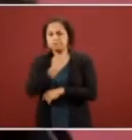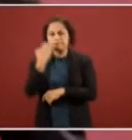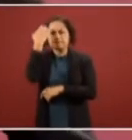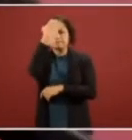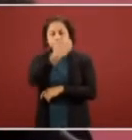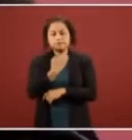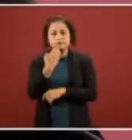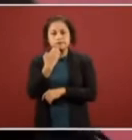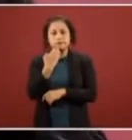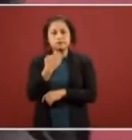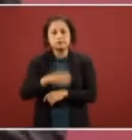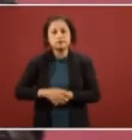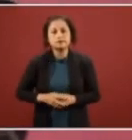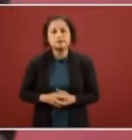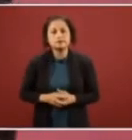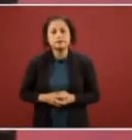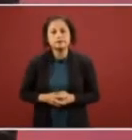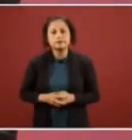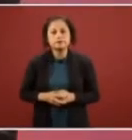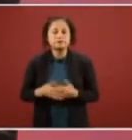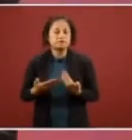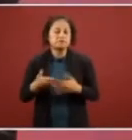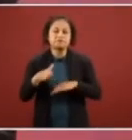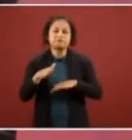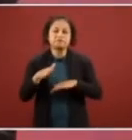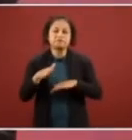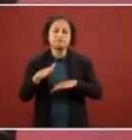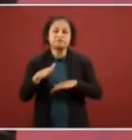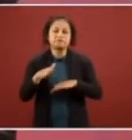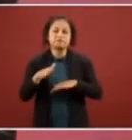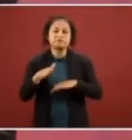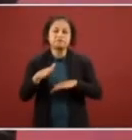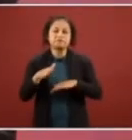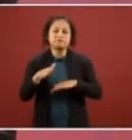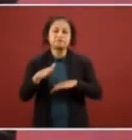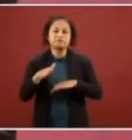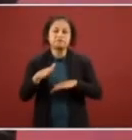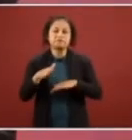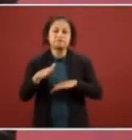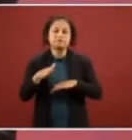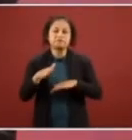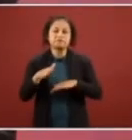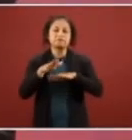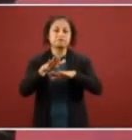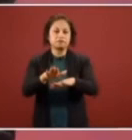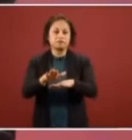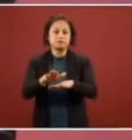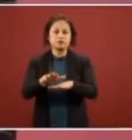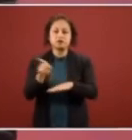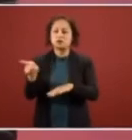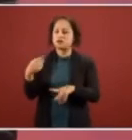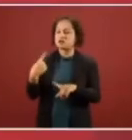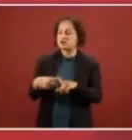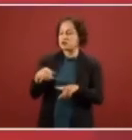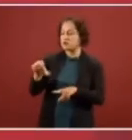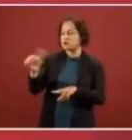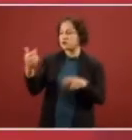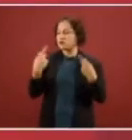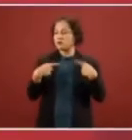Sobre el autoritarismo. Regarding authoritarianism.